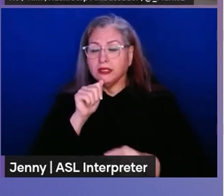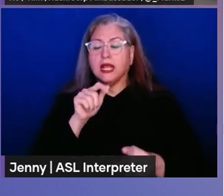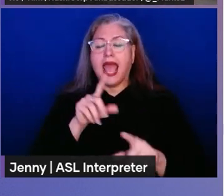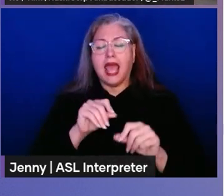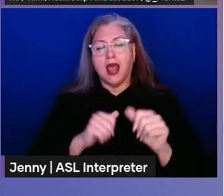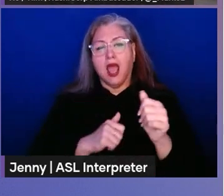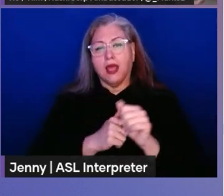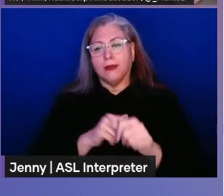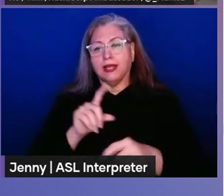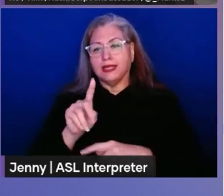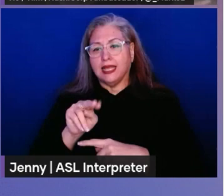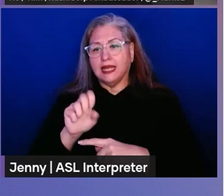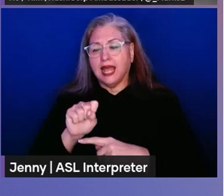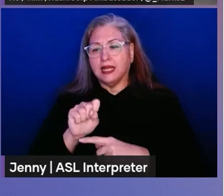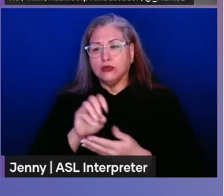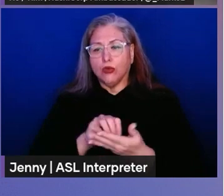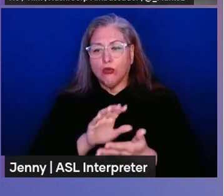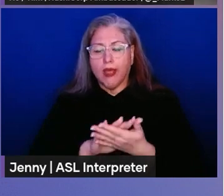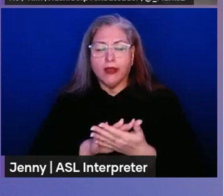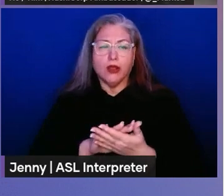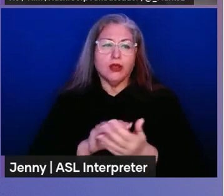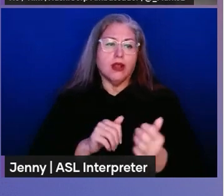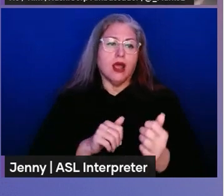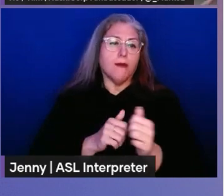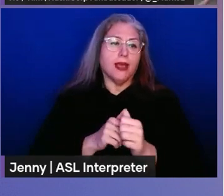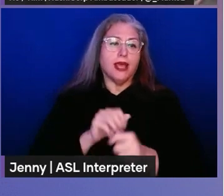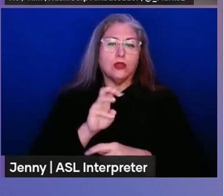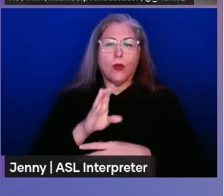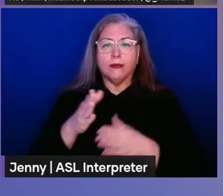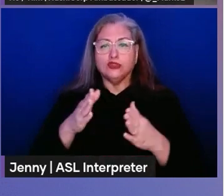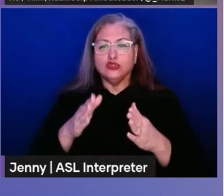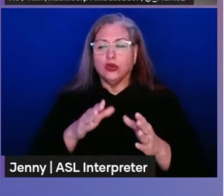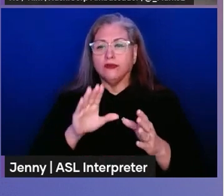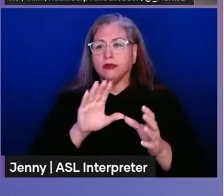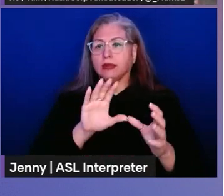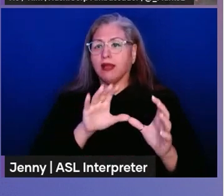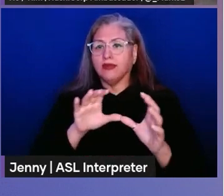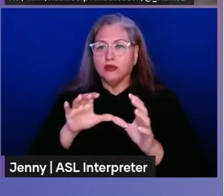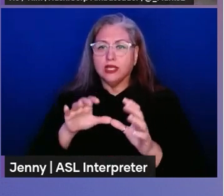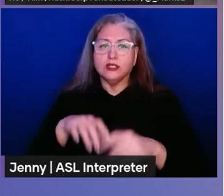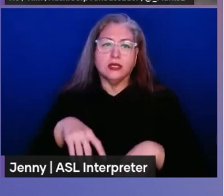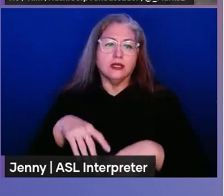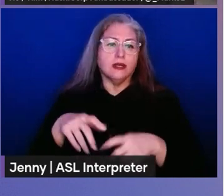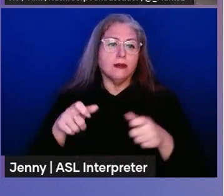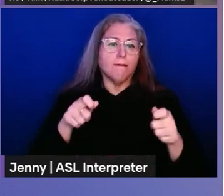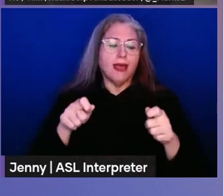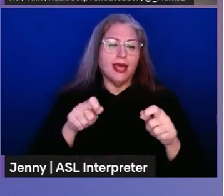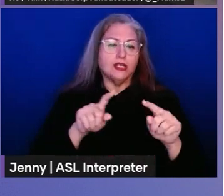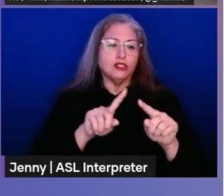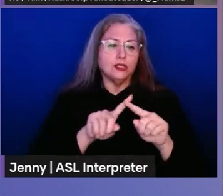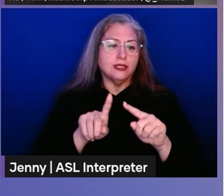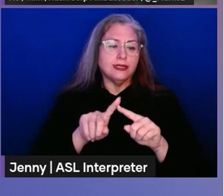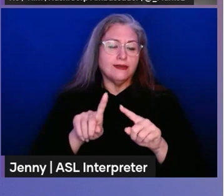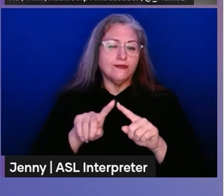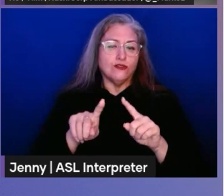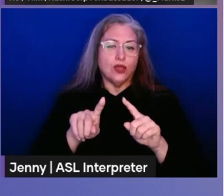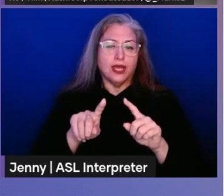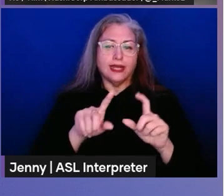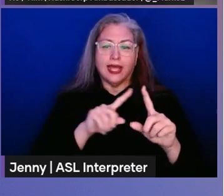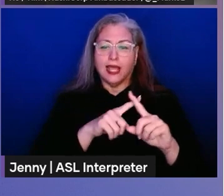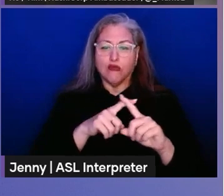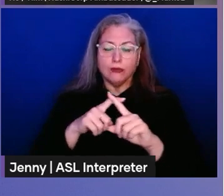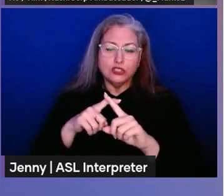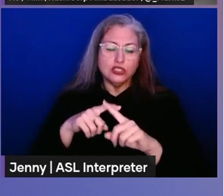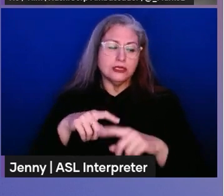DNS records, update probably like web server configurations, manage different kind of encryption keys